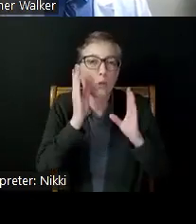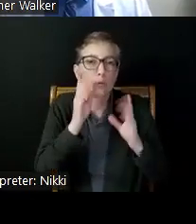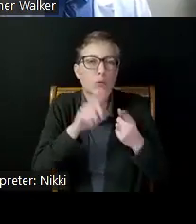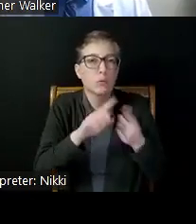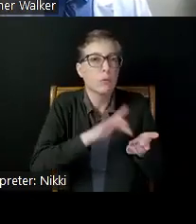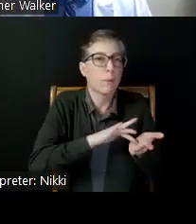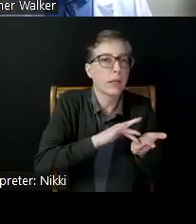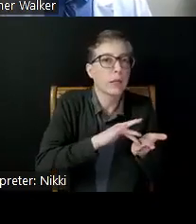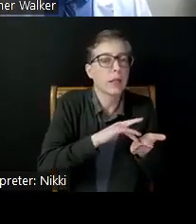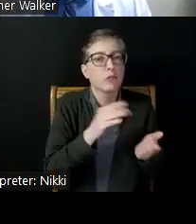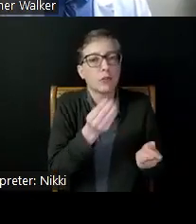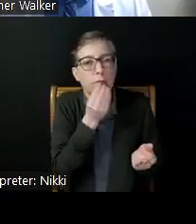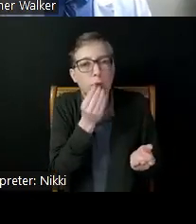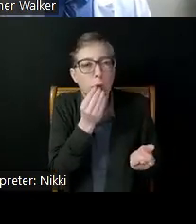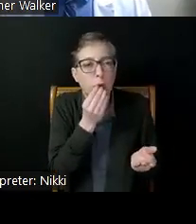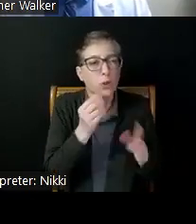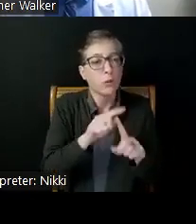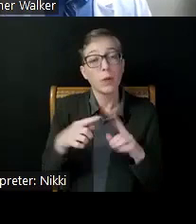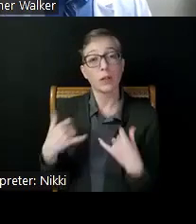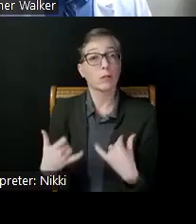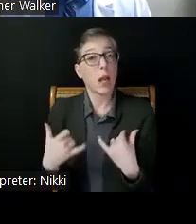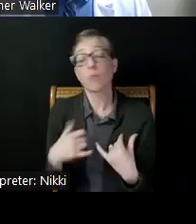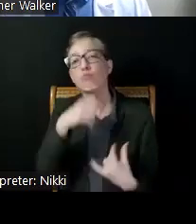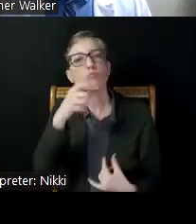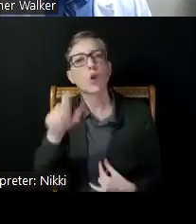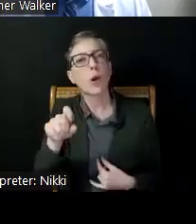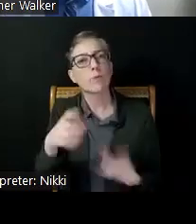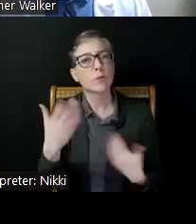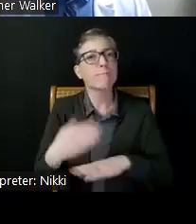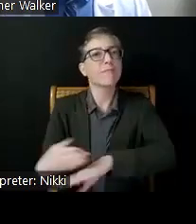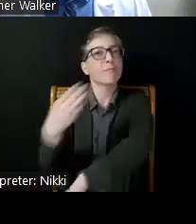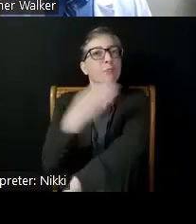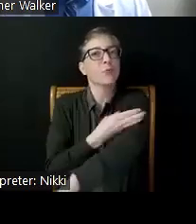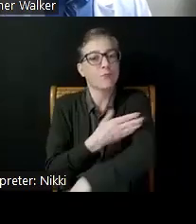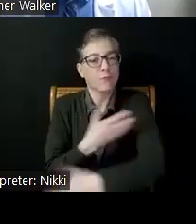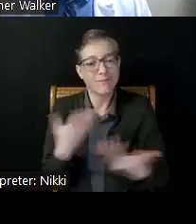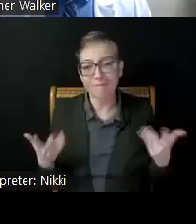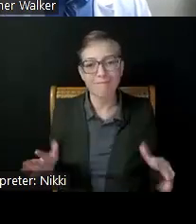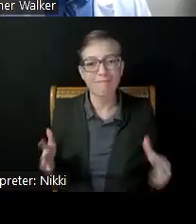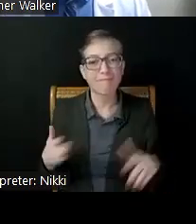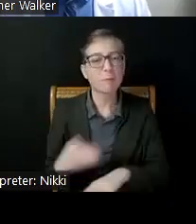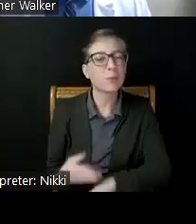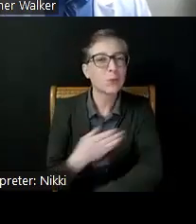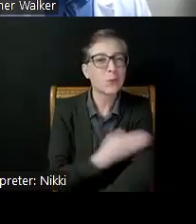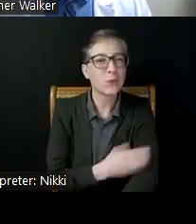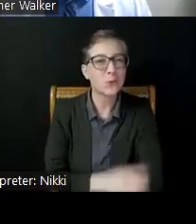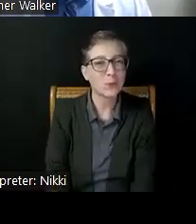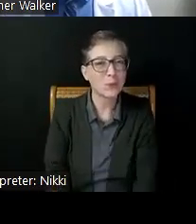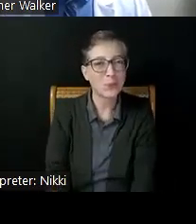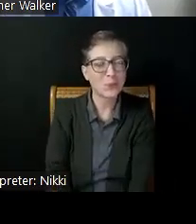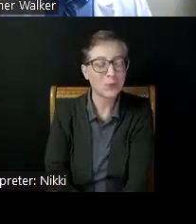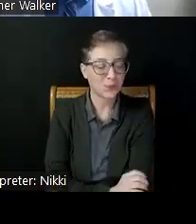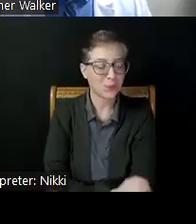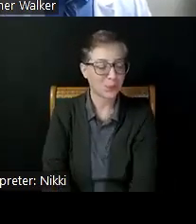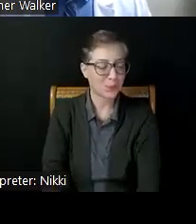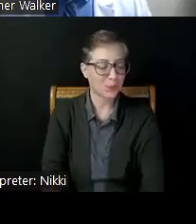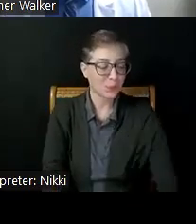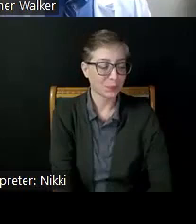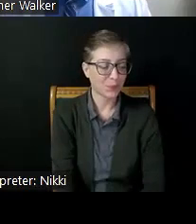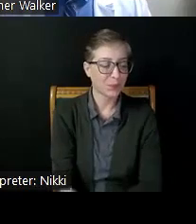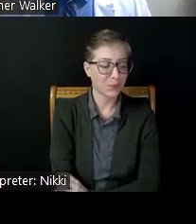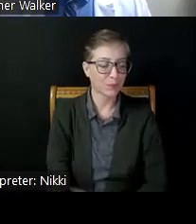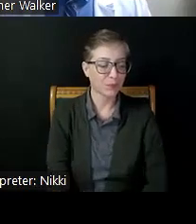results. But that's no longer an issue with FIT testing. You can get